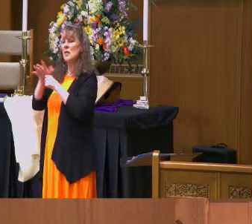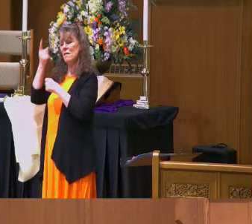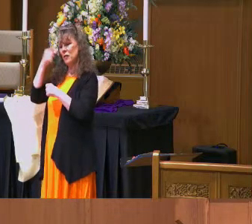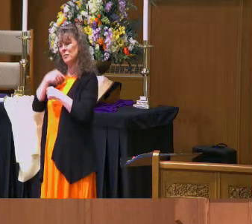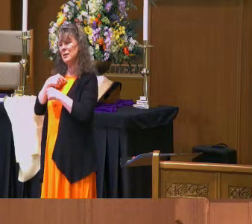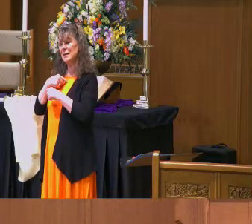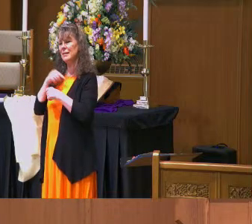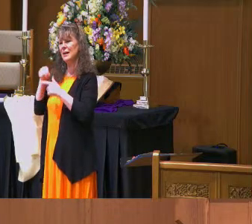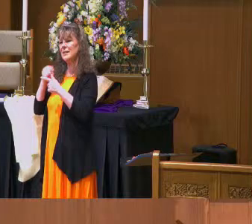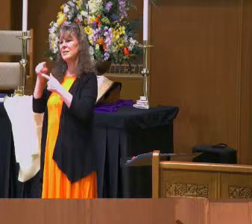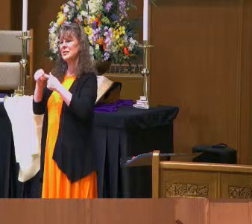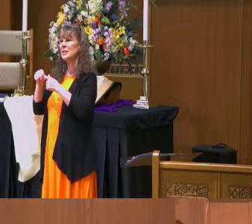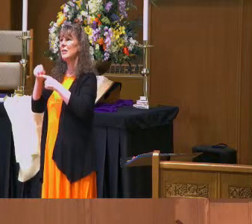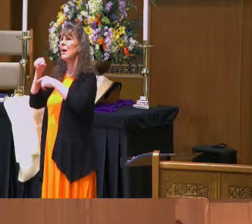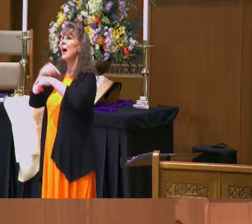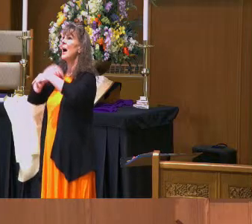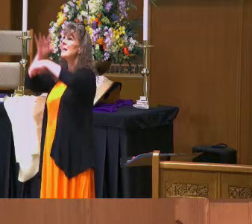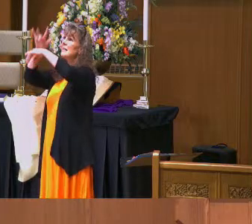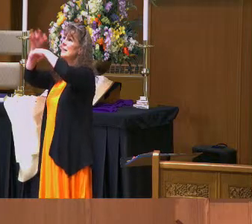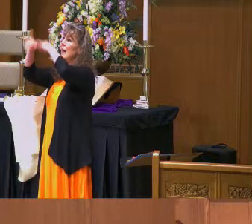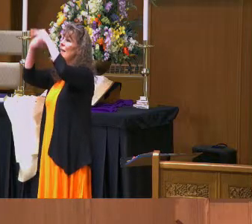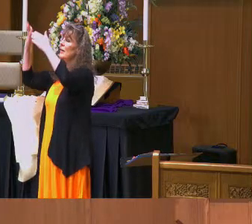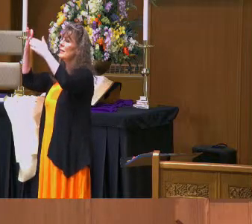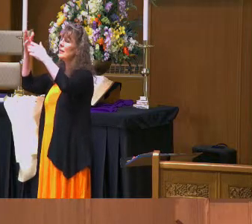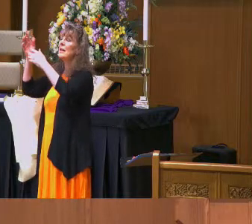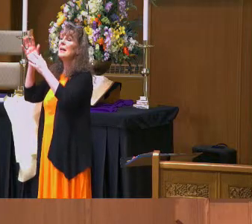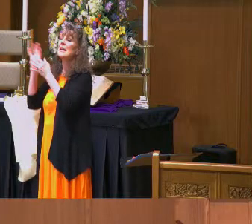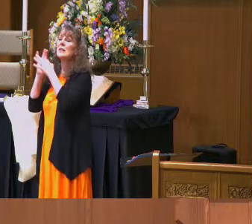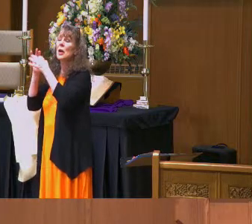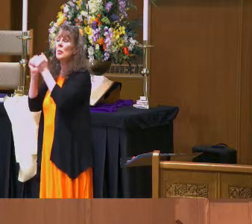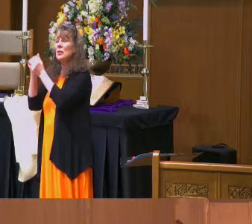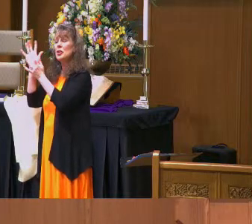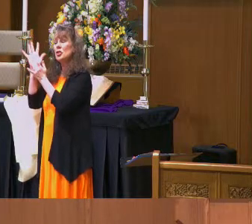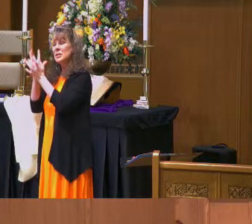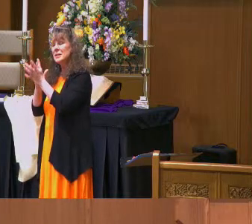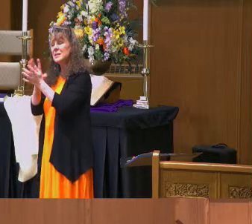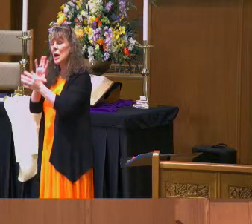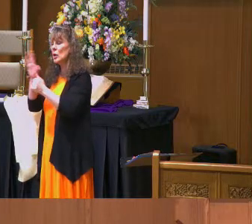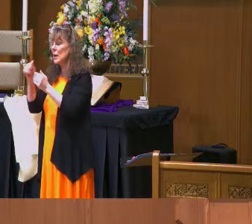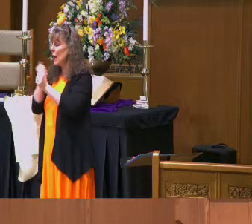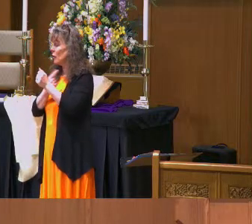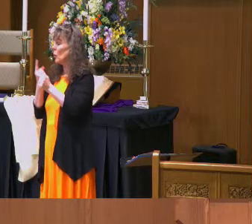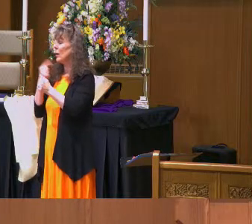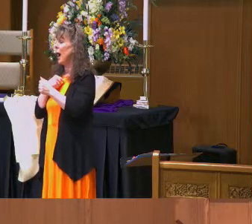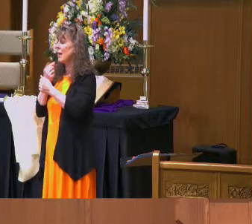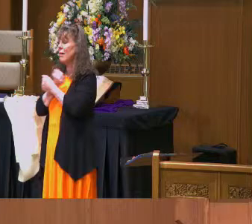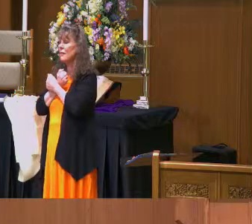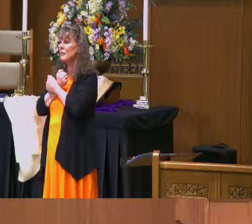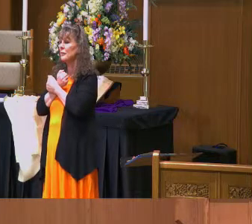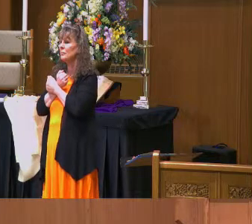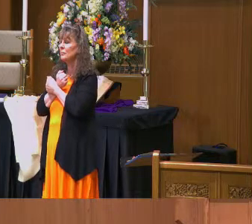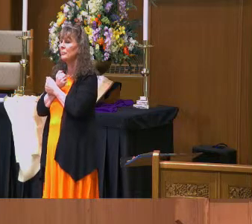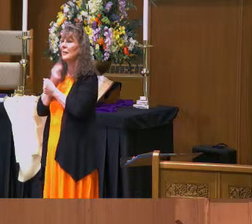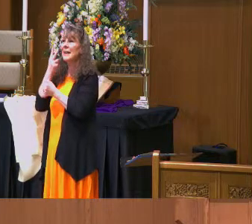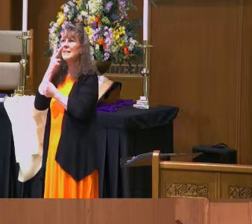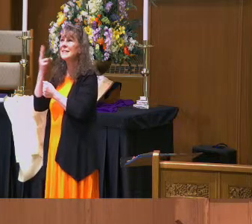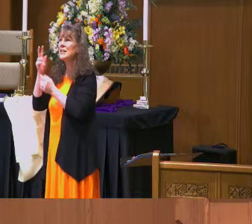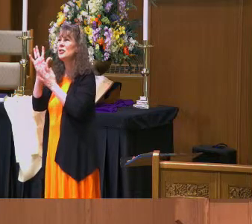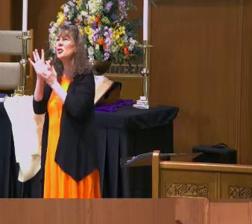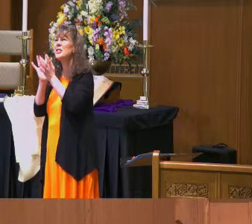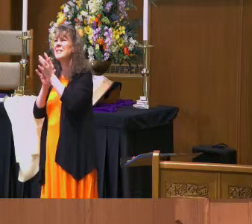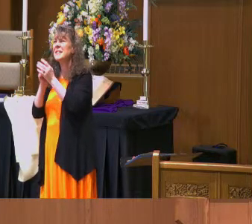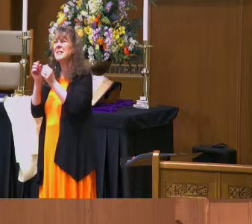again, reunited with Jesus and all my loved ones, and I get to see Jesus in all his spectacular